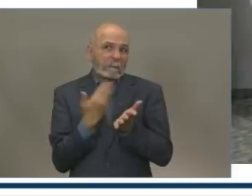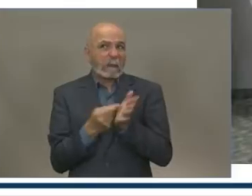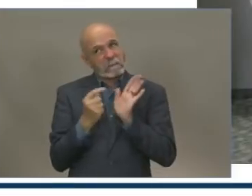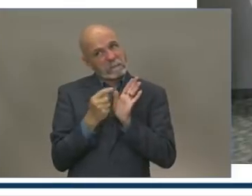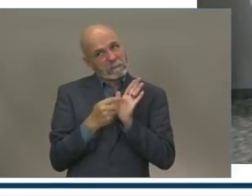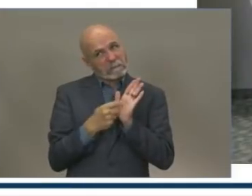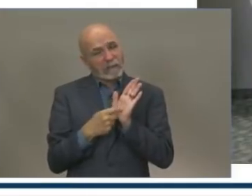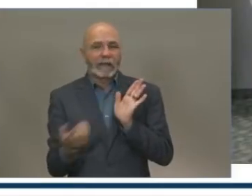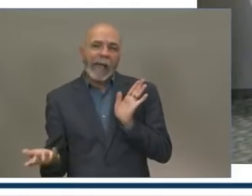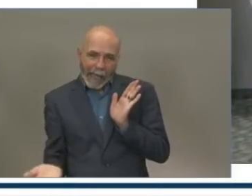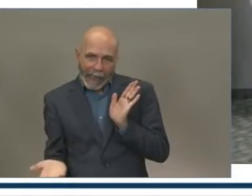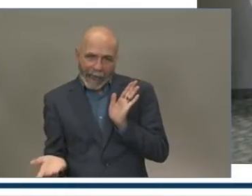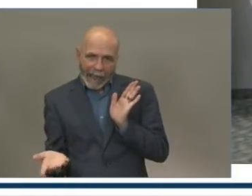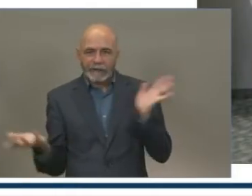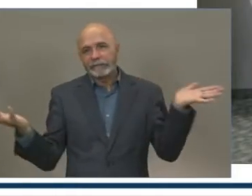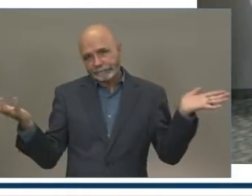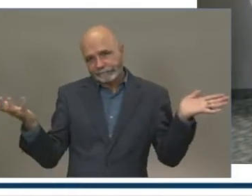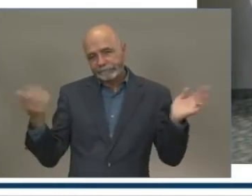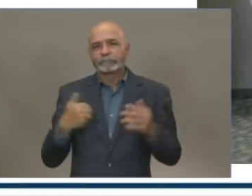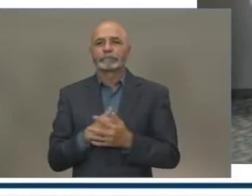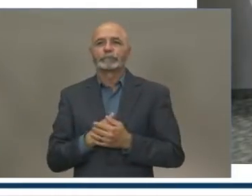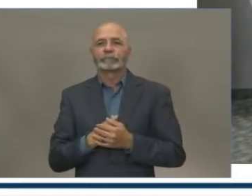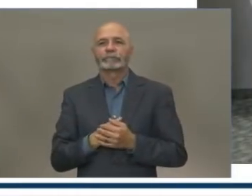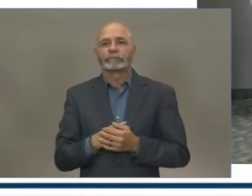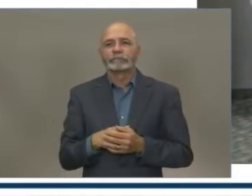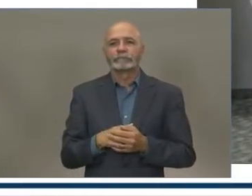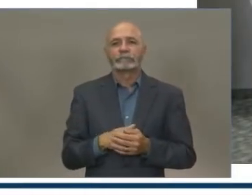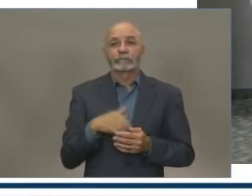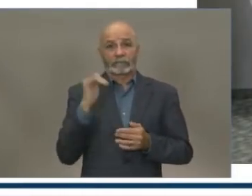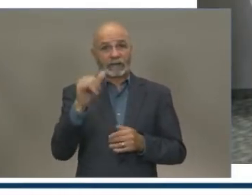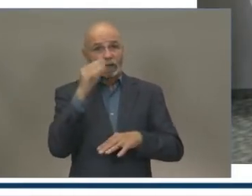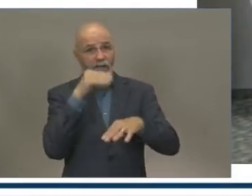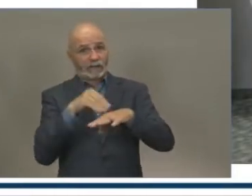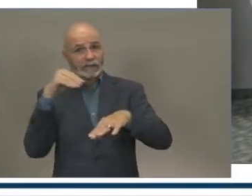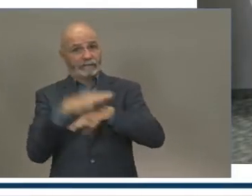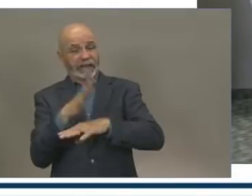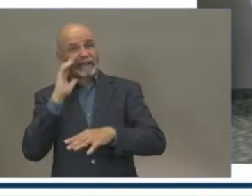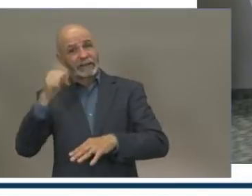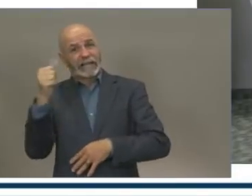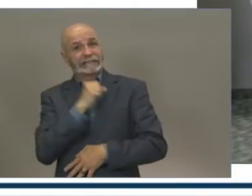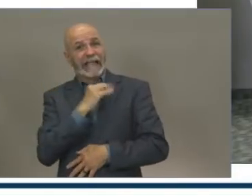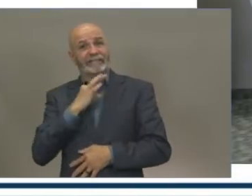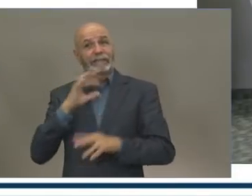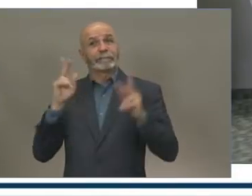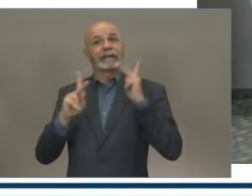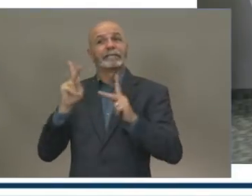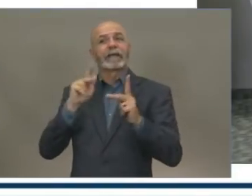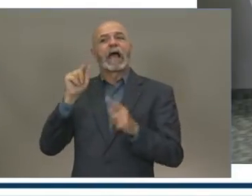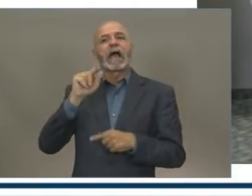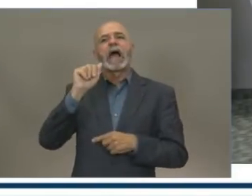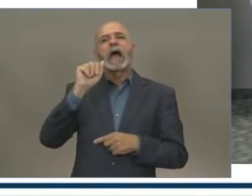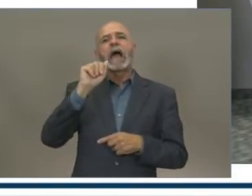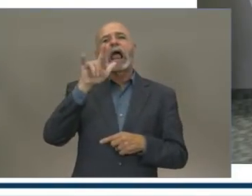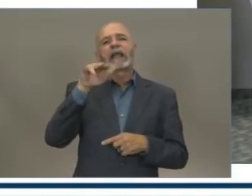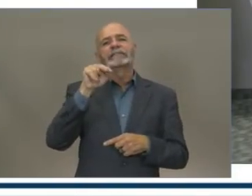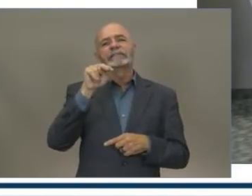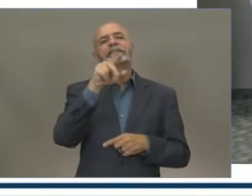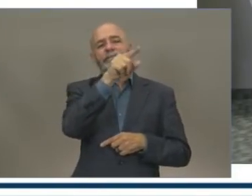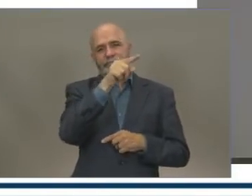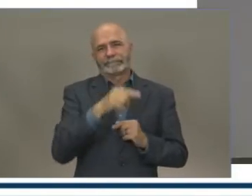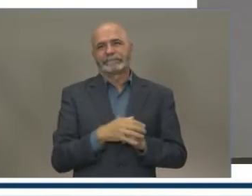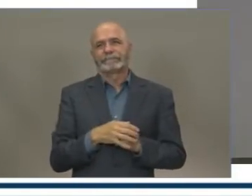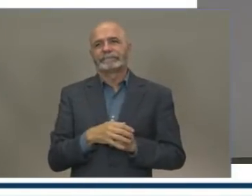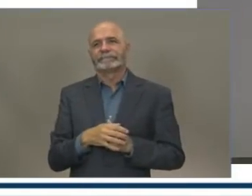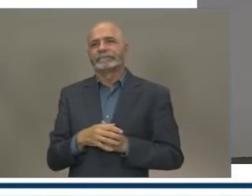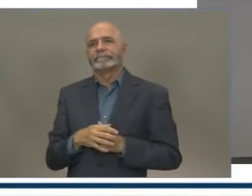concerns about that requirement affecting your staffing levels within Western Zone? We are working certainly closely